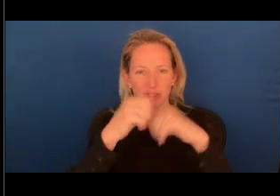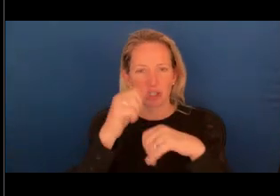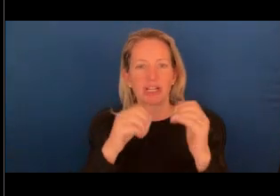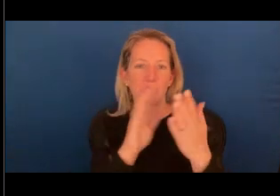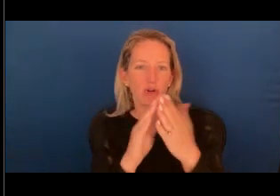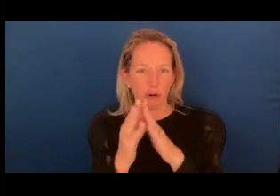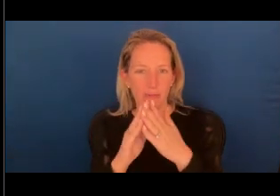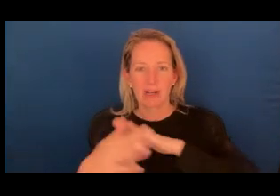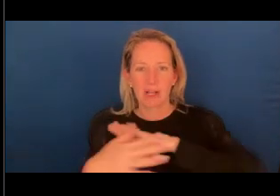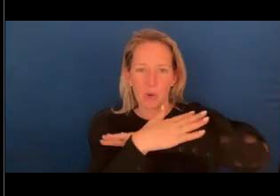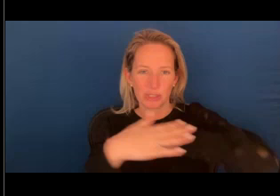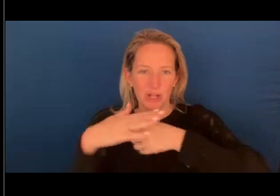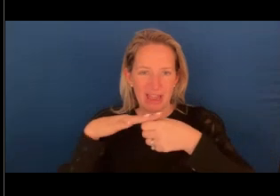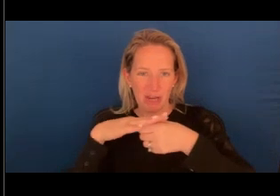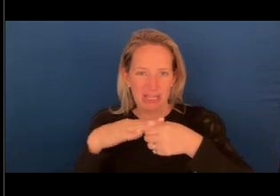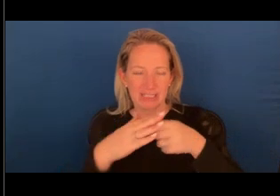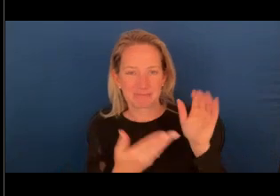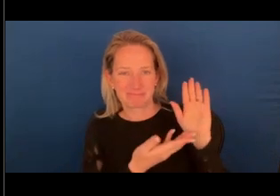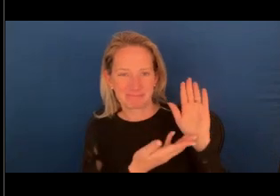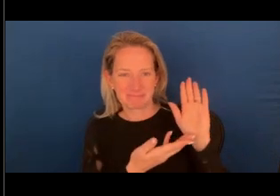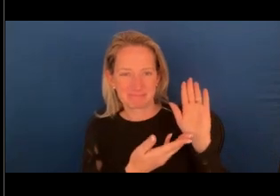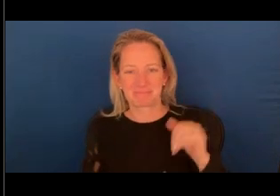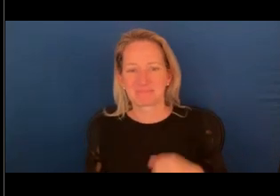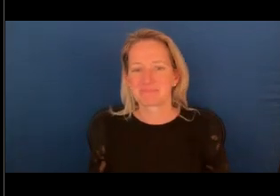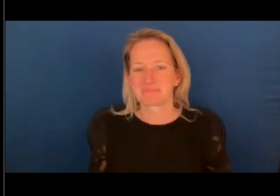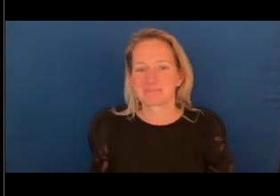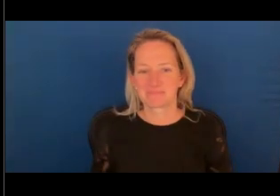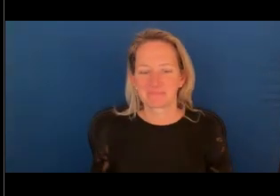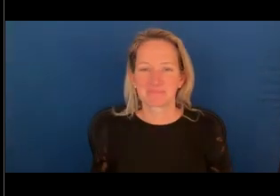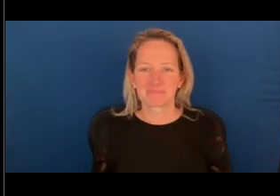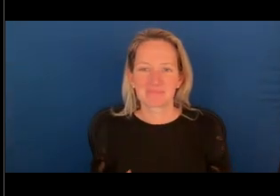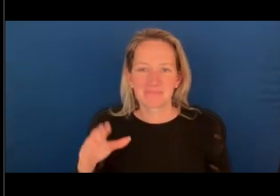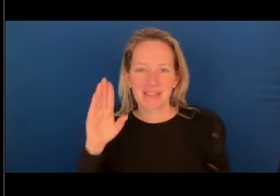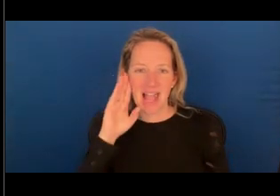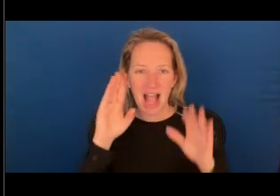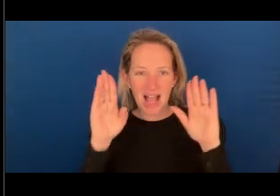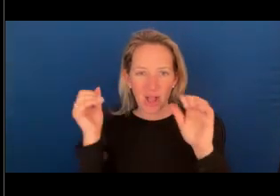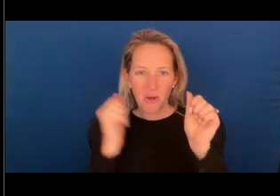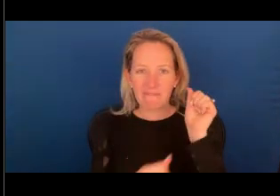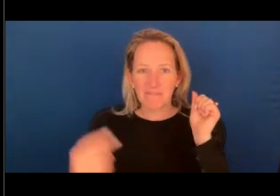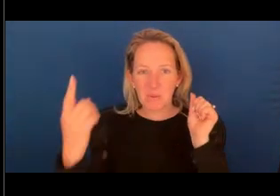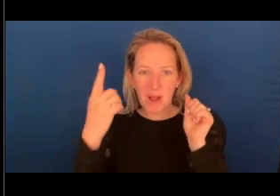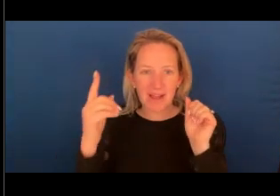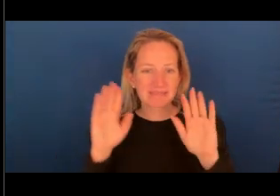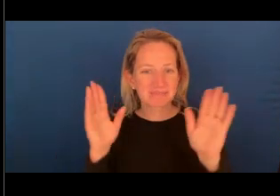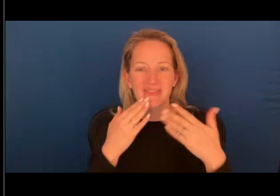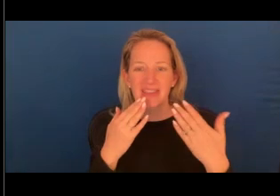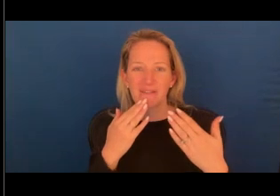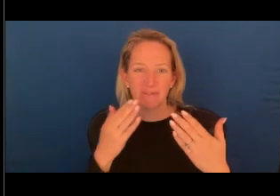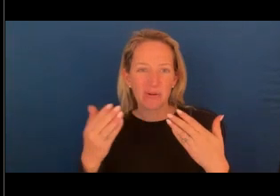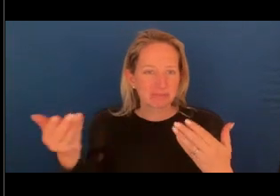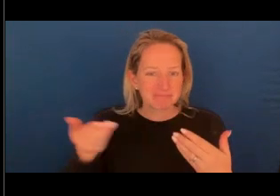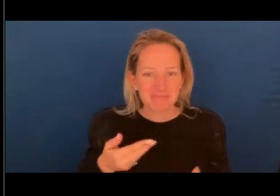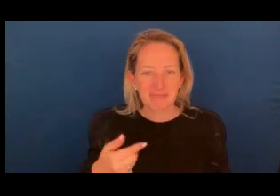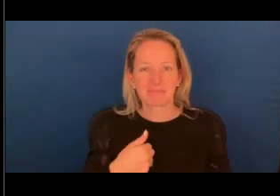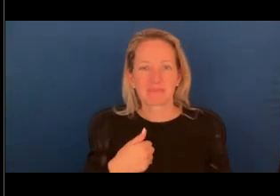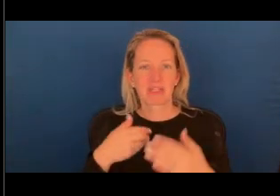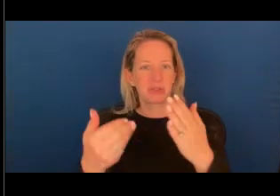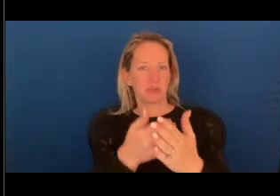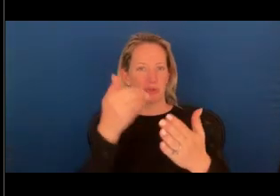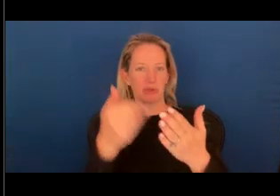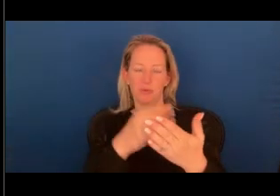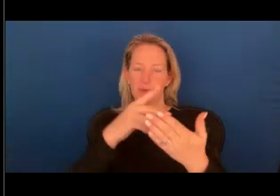Hello, everyone, and thank you for having me here. This is kind of a new project. We just started, like many of